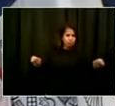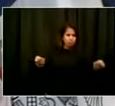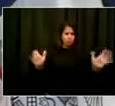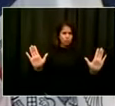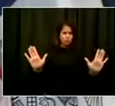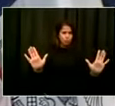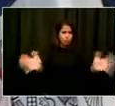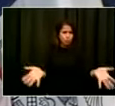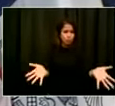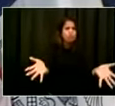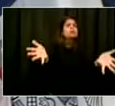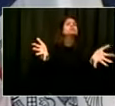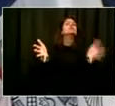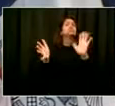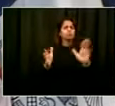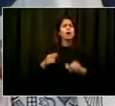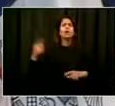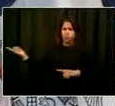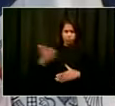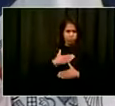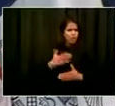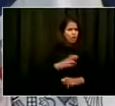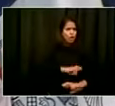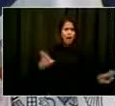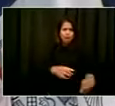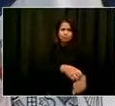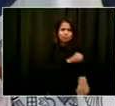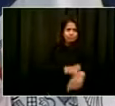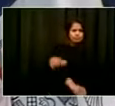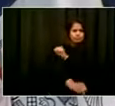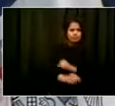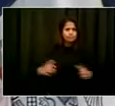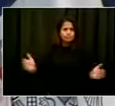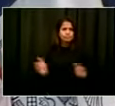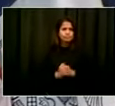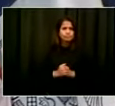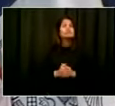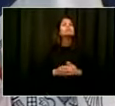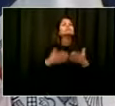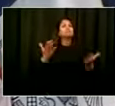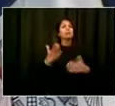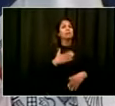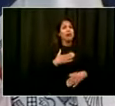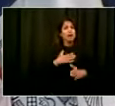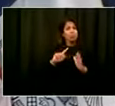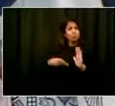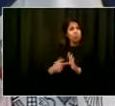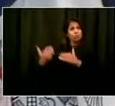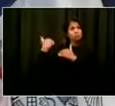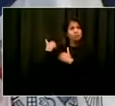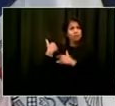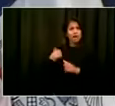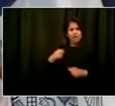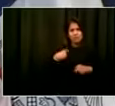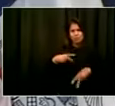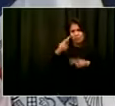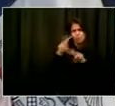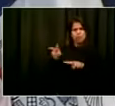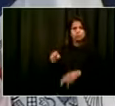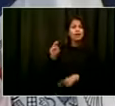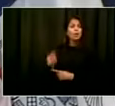in that job. And my job is to make sure that happens. And then if any individuals do the wrong thing, there has to be consequences for them. Go